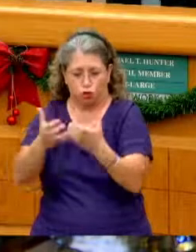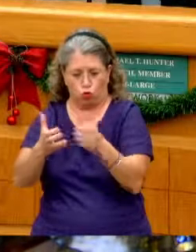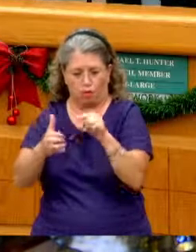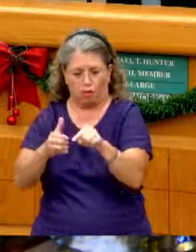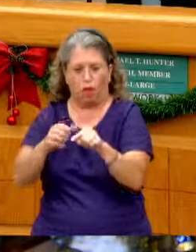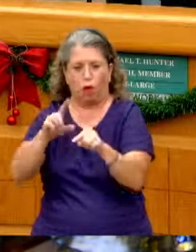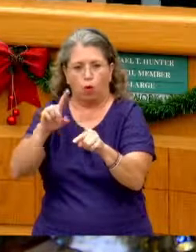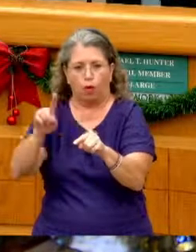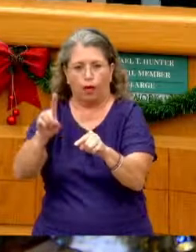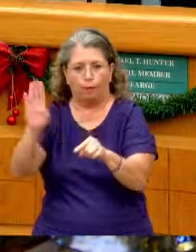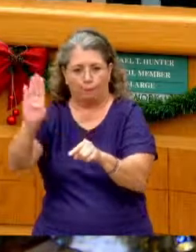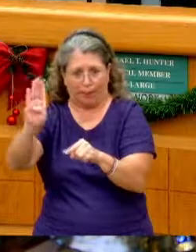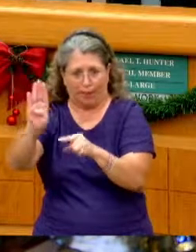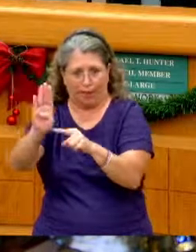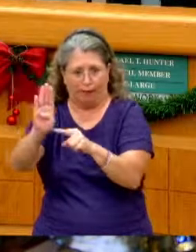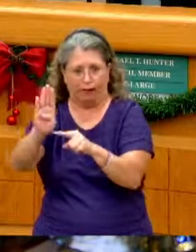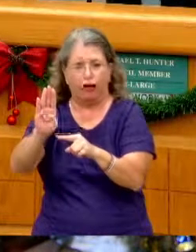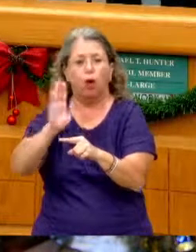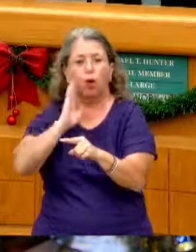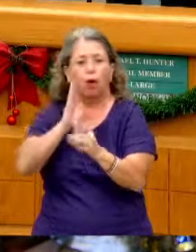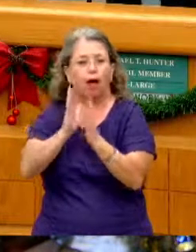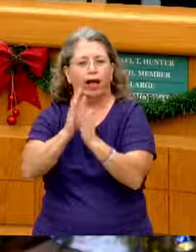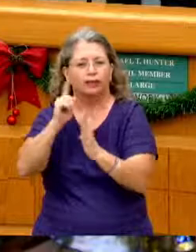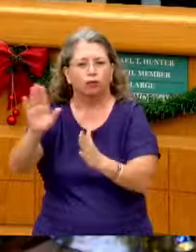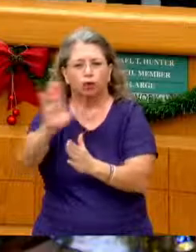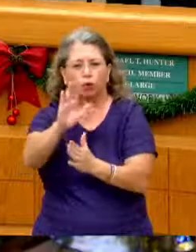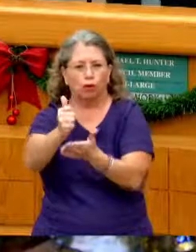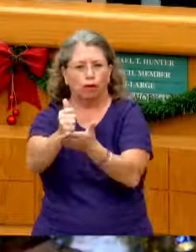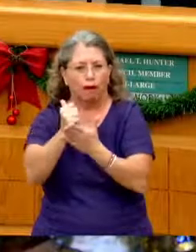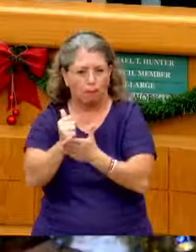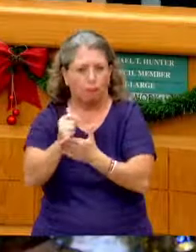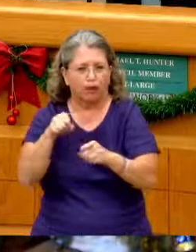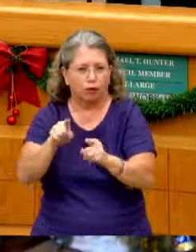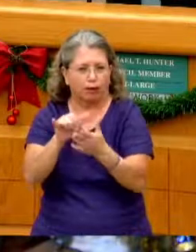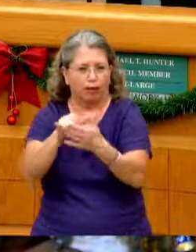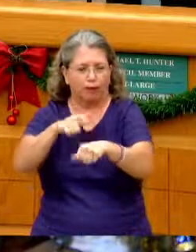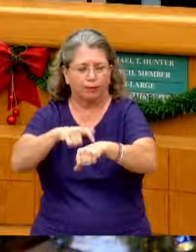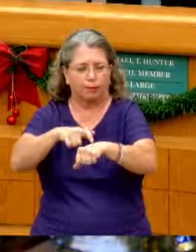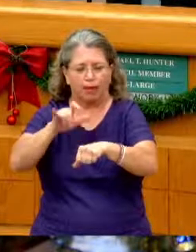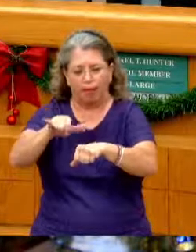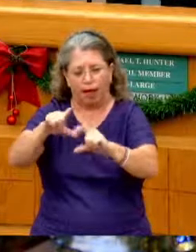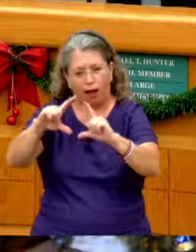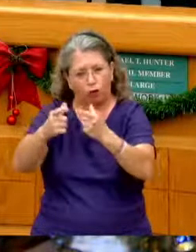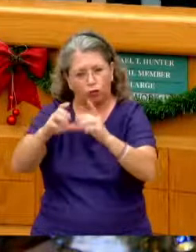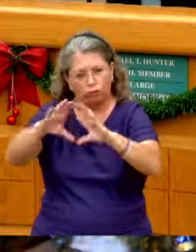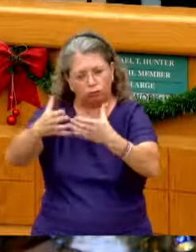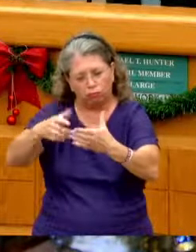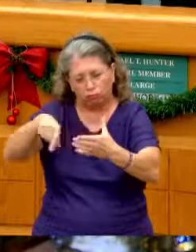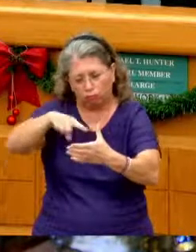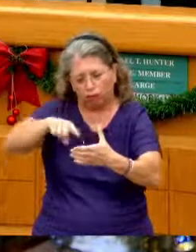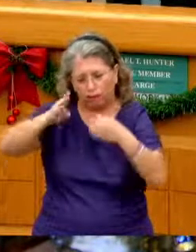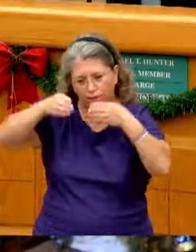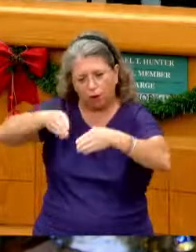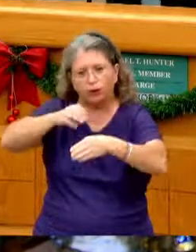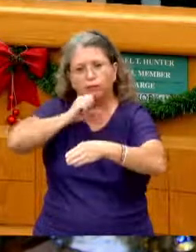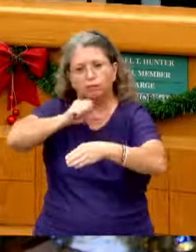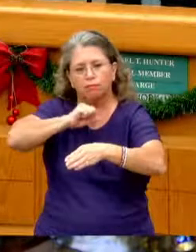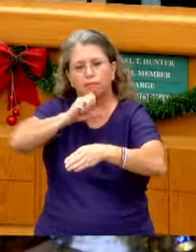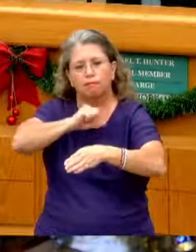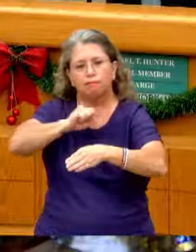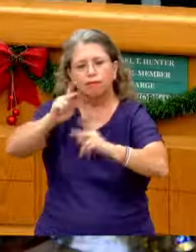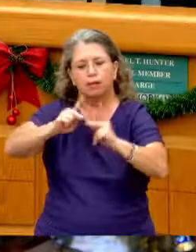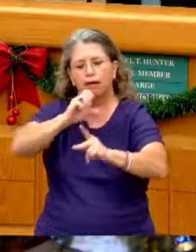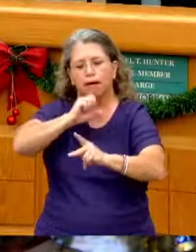help, because that phase focuses on those folks that are 65 years and older and would like to get the